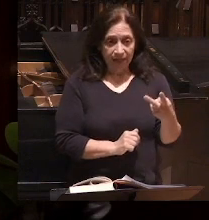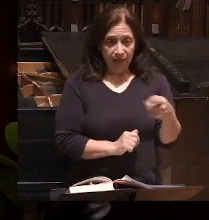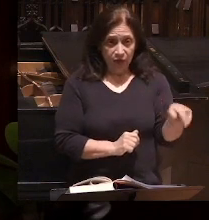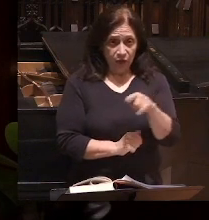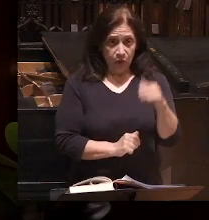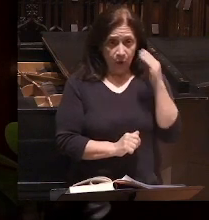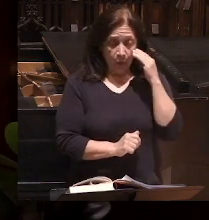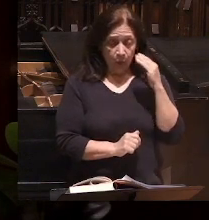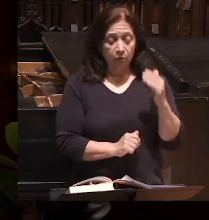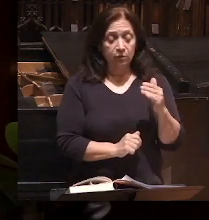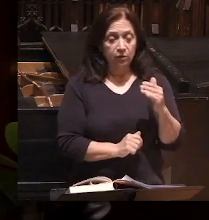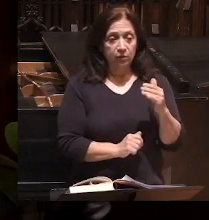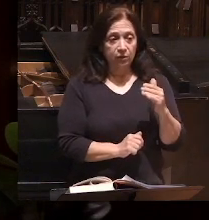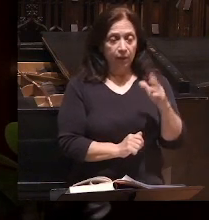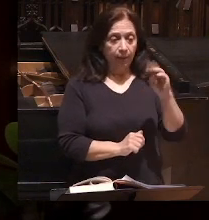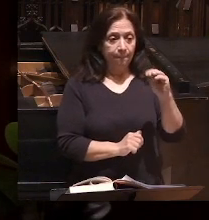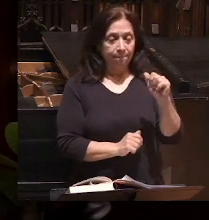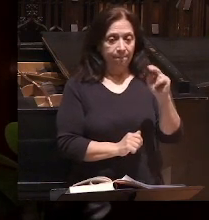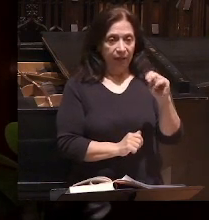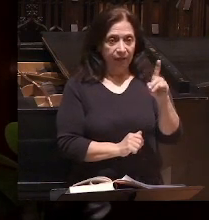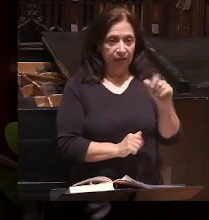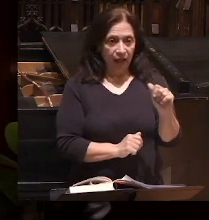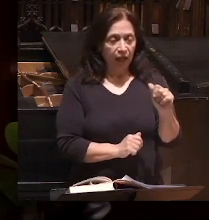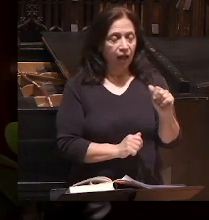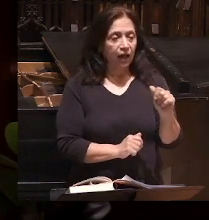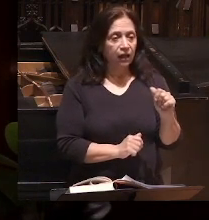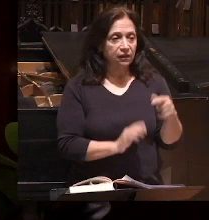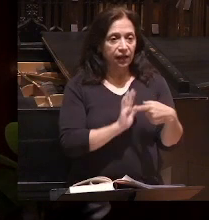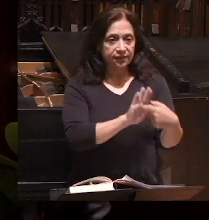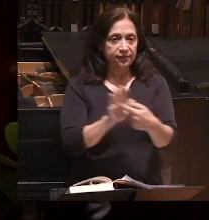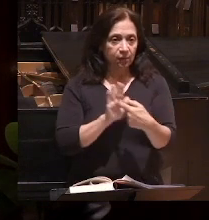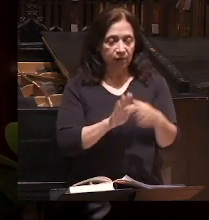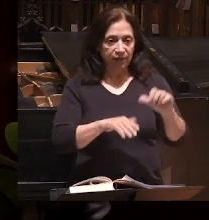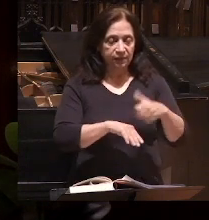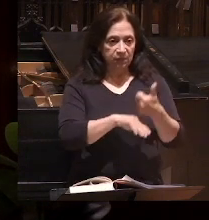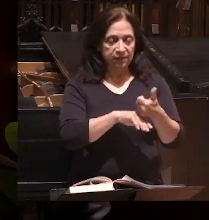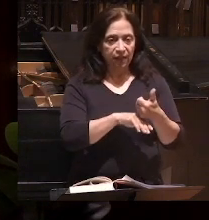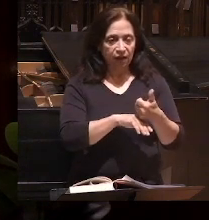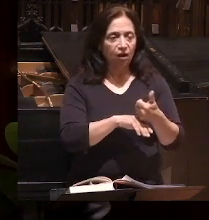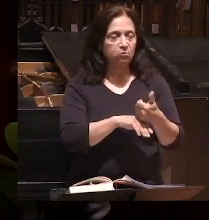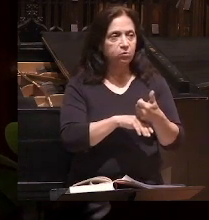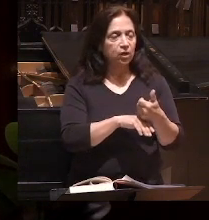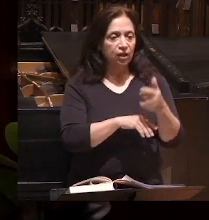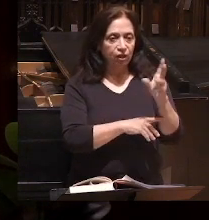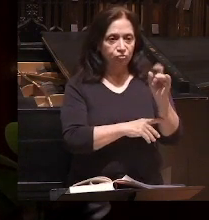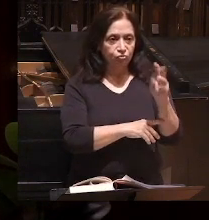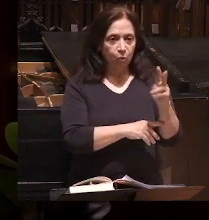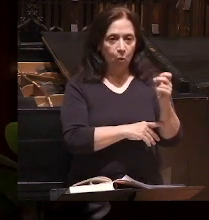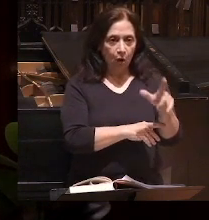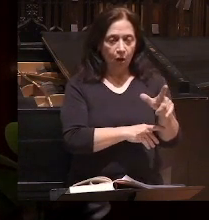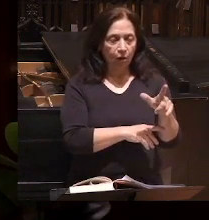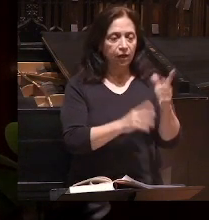aware, I'm sure, of the mandala exhibit that has been up in Drew Hall since the beginning of Lent. That will be coming down